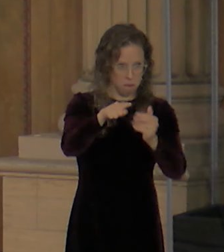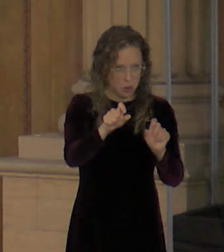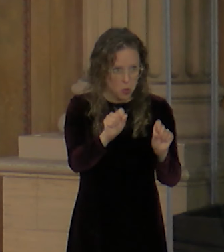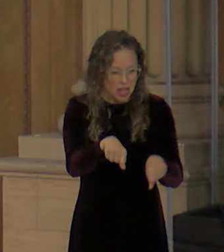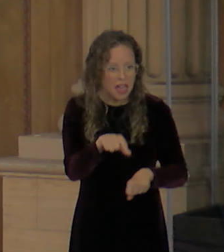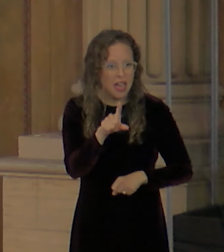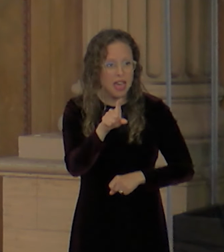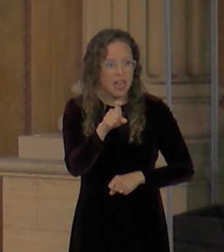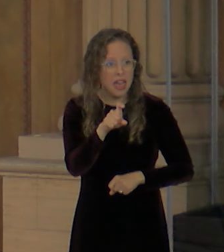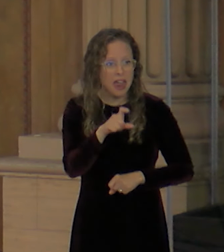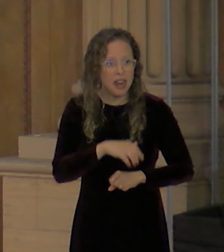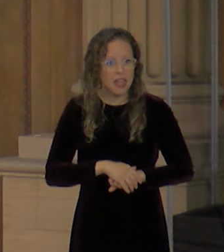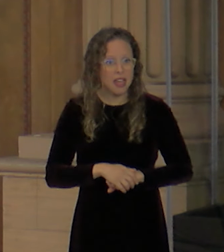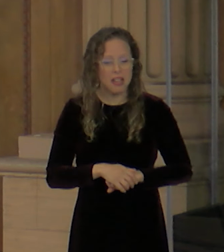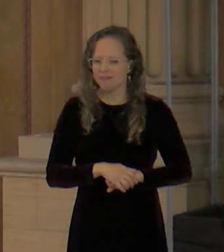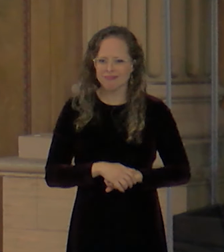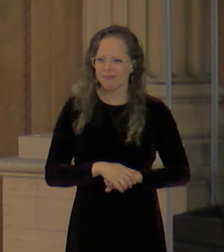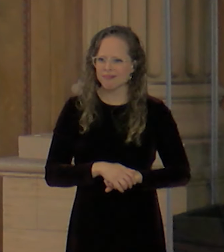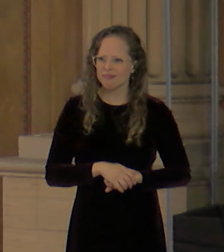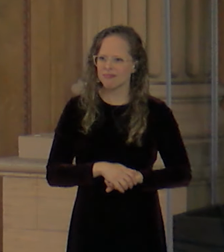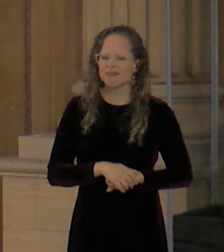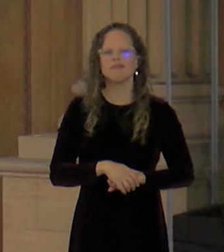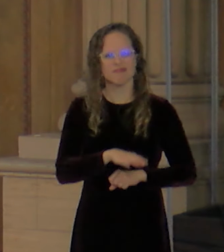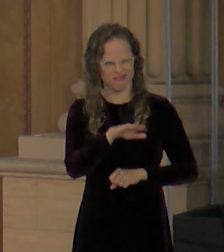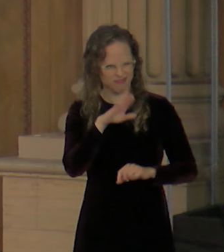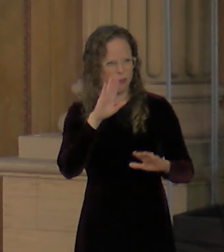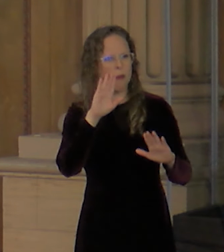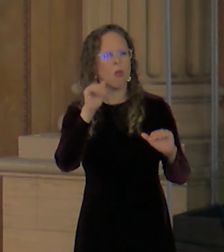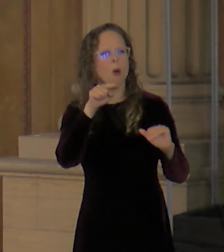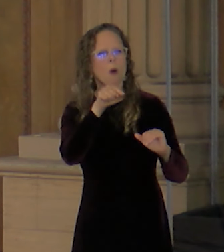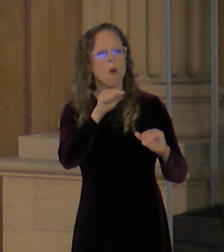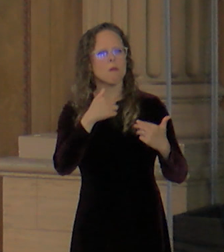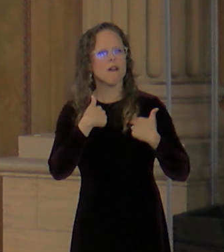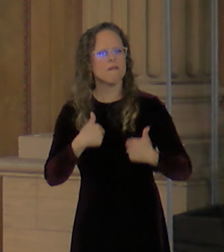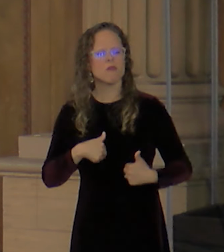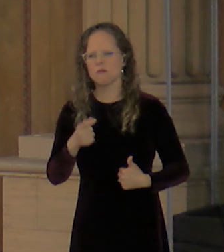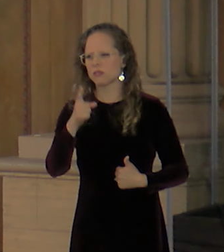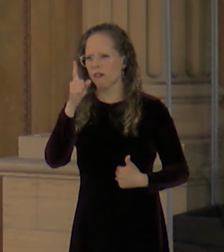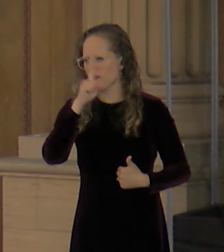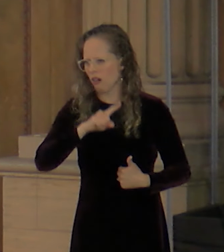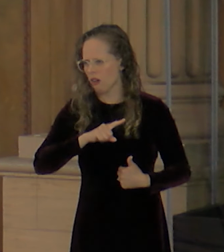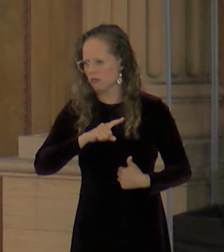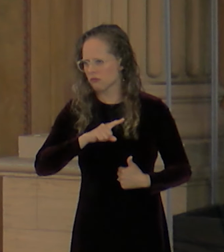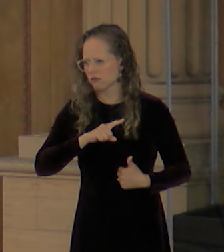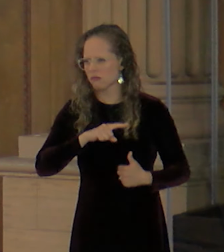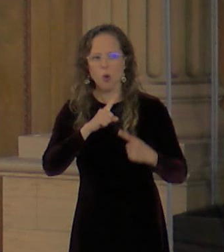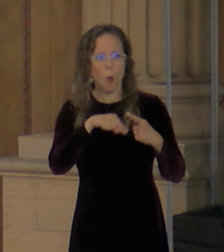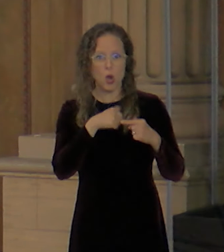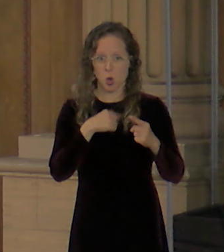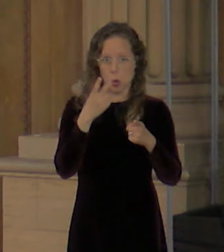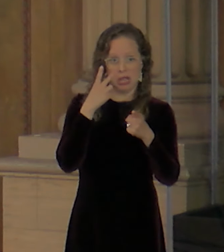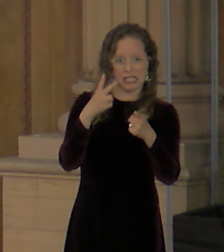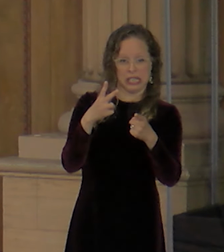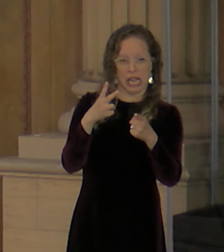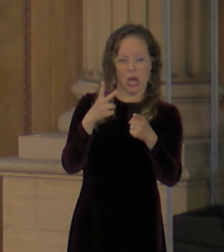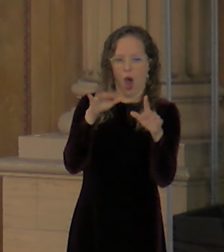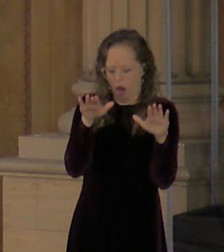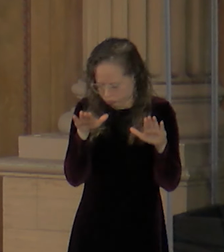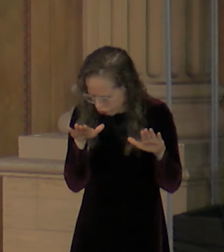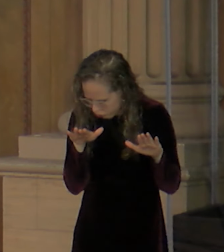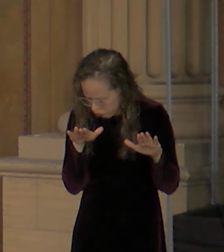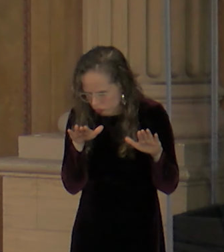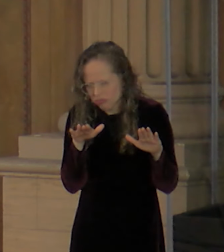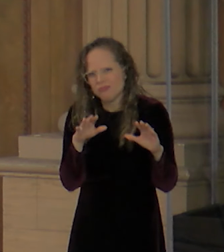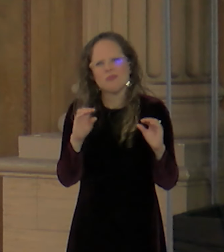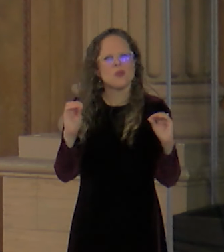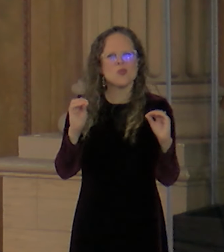again. Behold, the hope of a man is false. He is laid low even at the sight of him. No one is so fierce that he